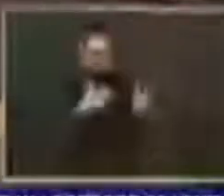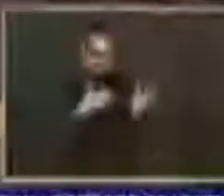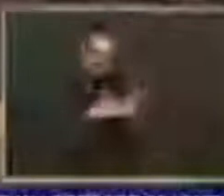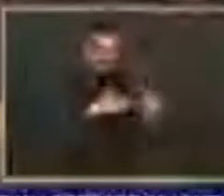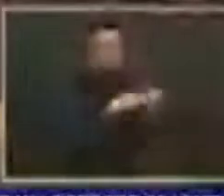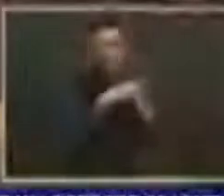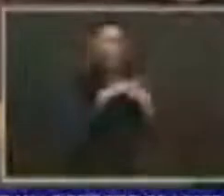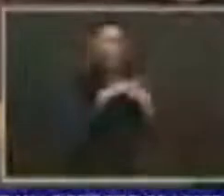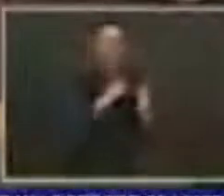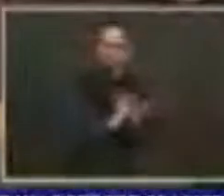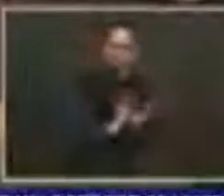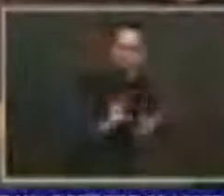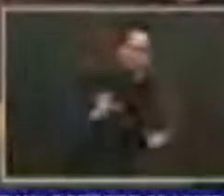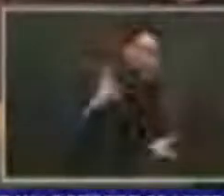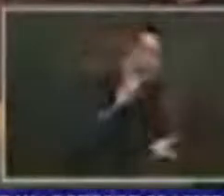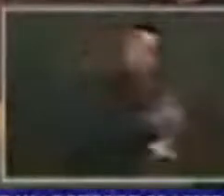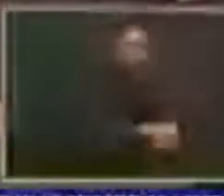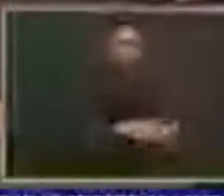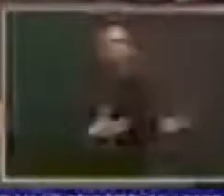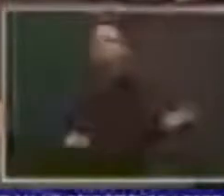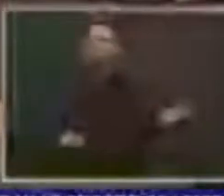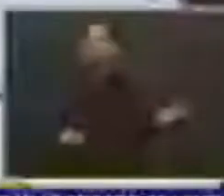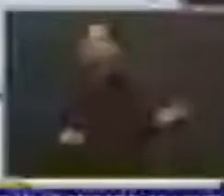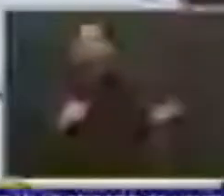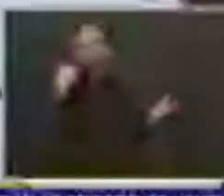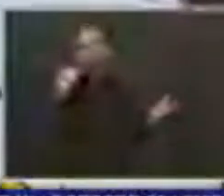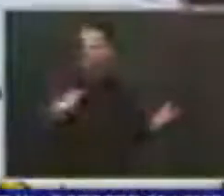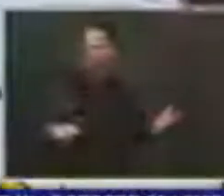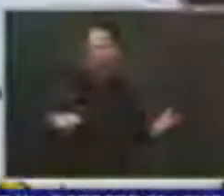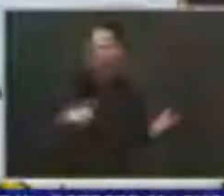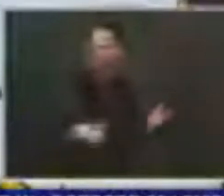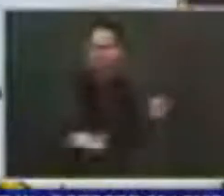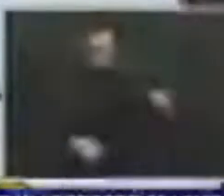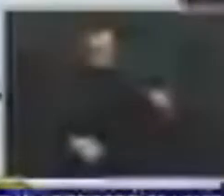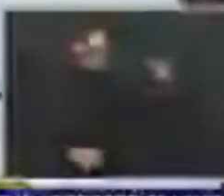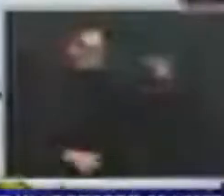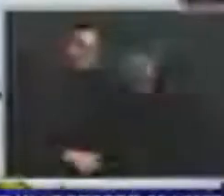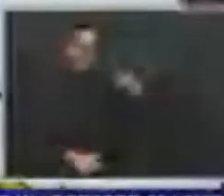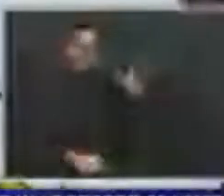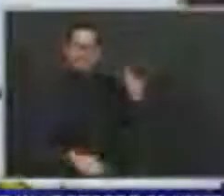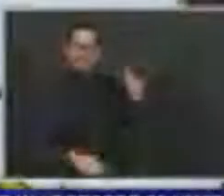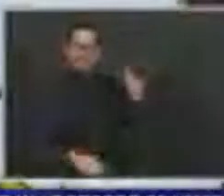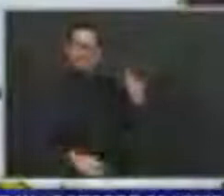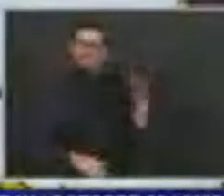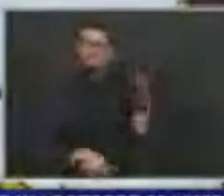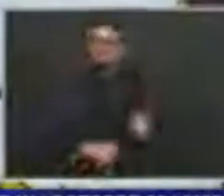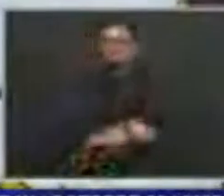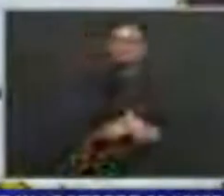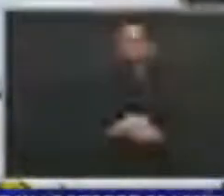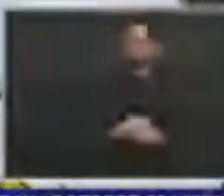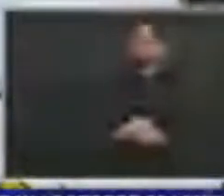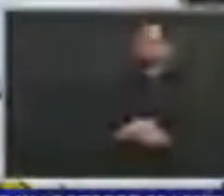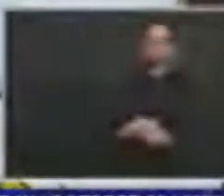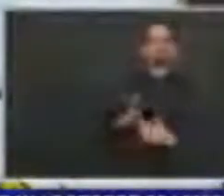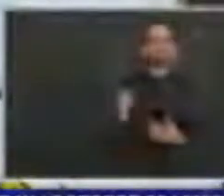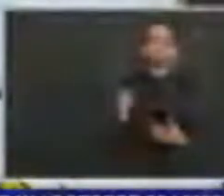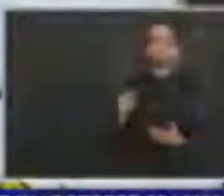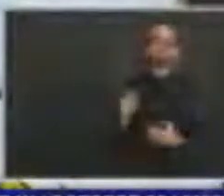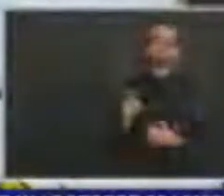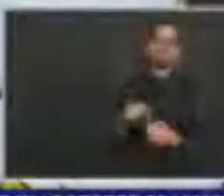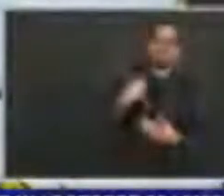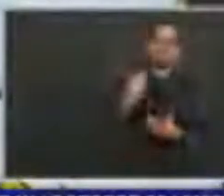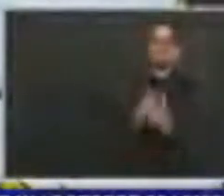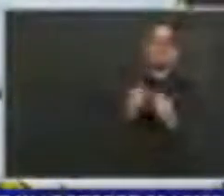there a way for them to get reimbursed on that if they have to go to a lab? Probably not, but they should just go to the